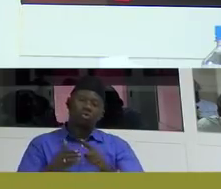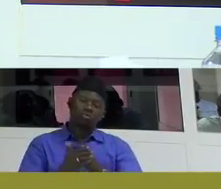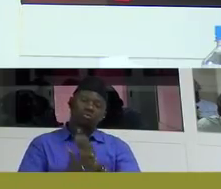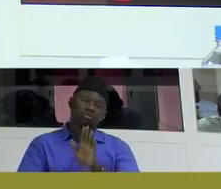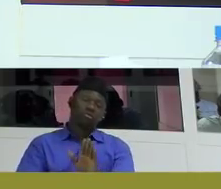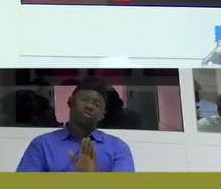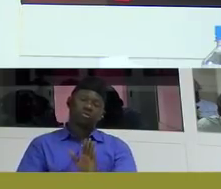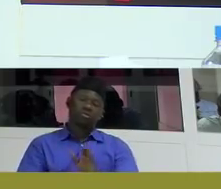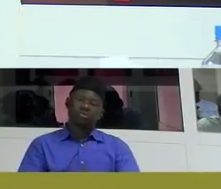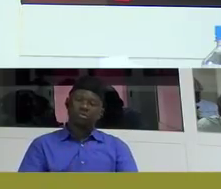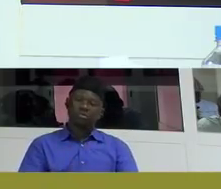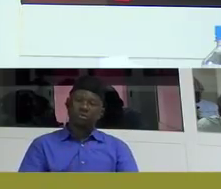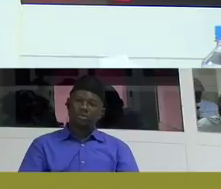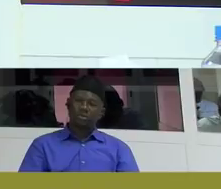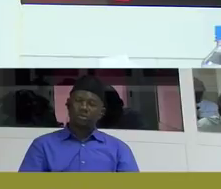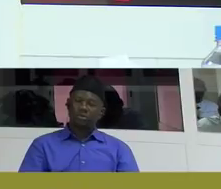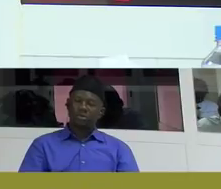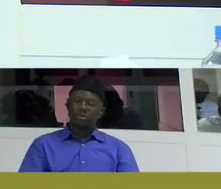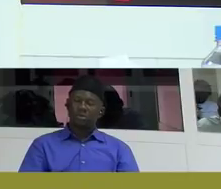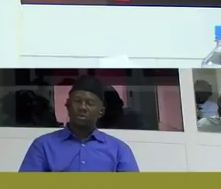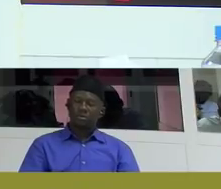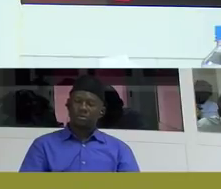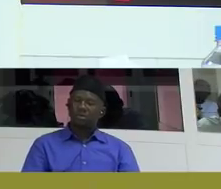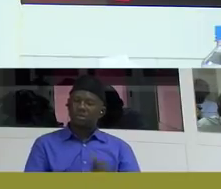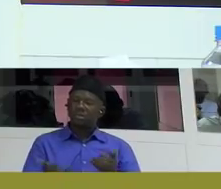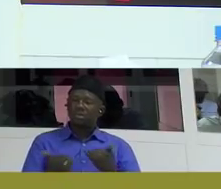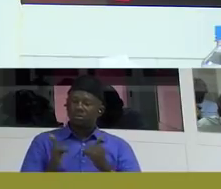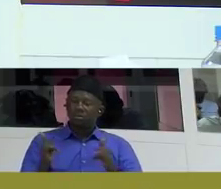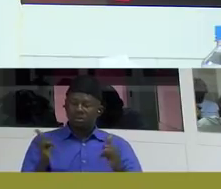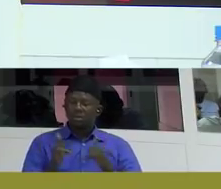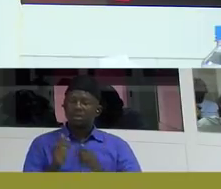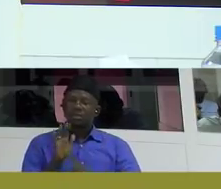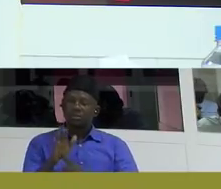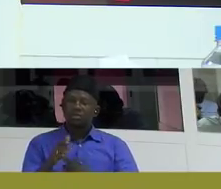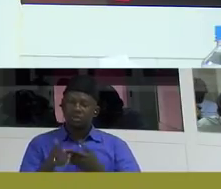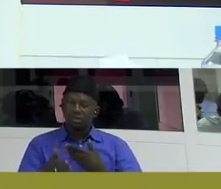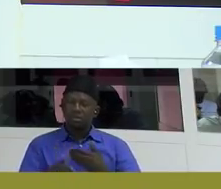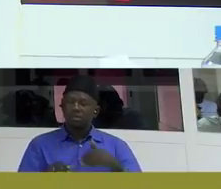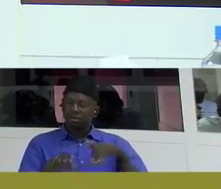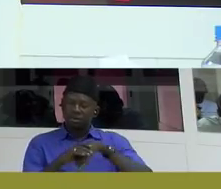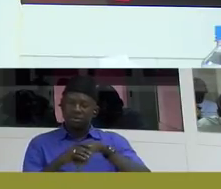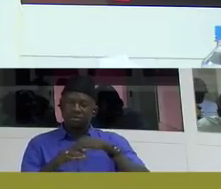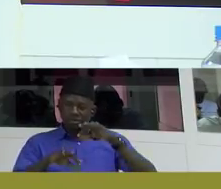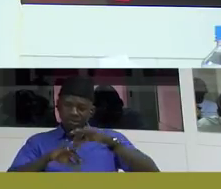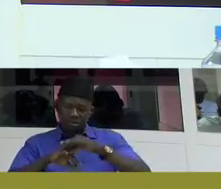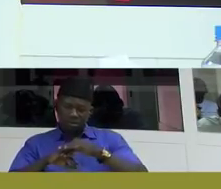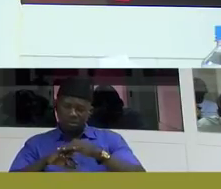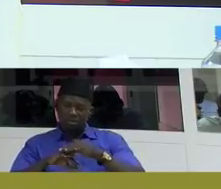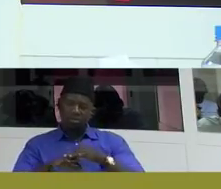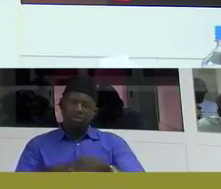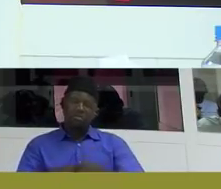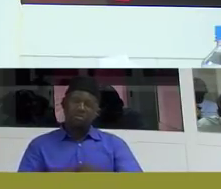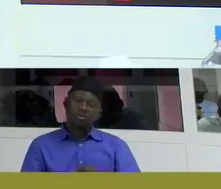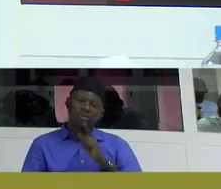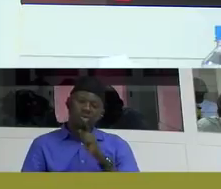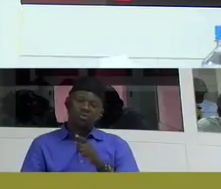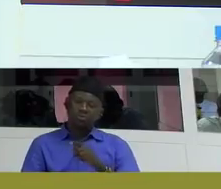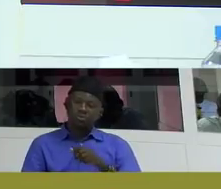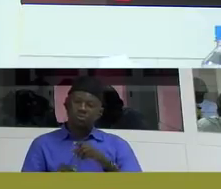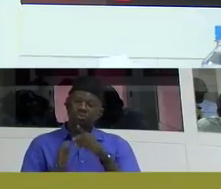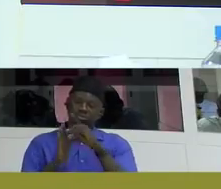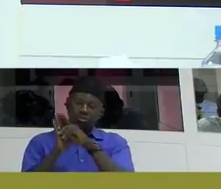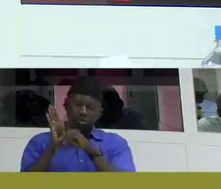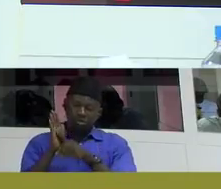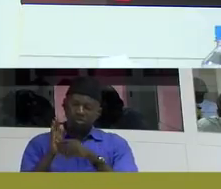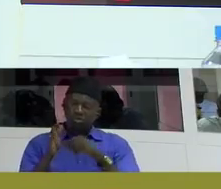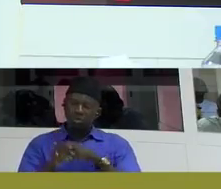Feast, celebration, like you're going to have an engagement or a wedding, you program it so